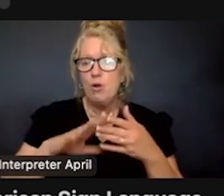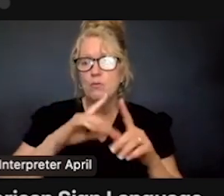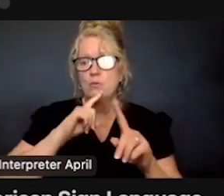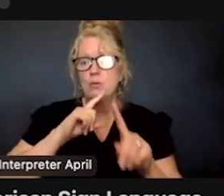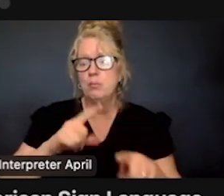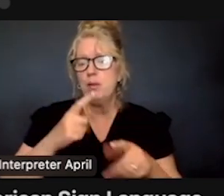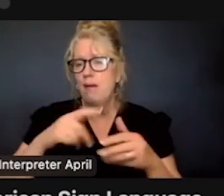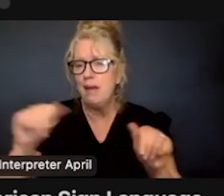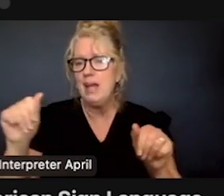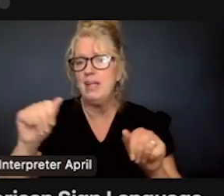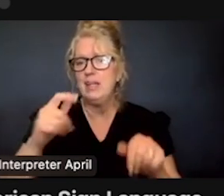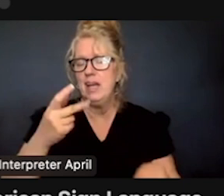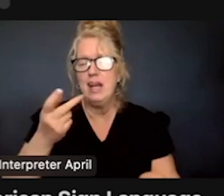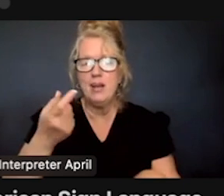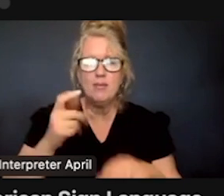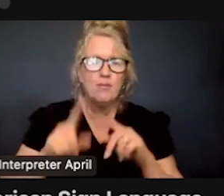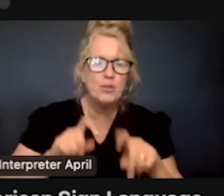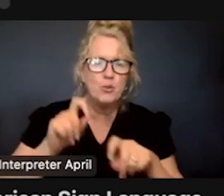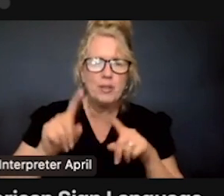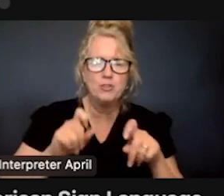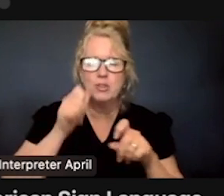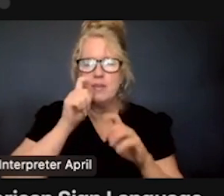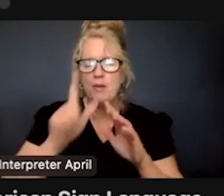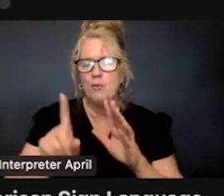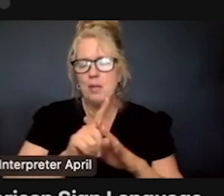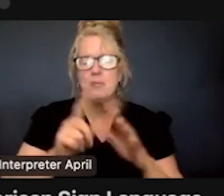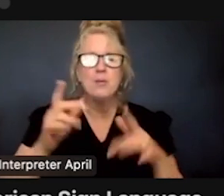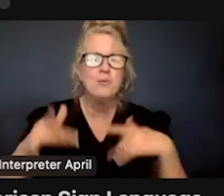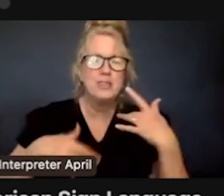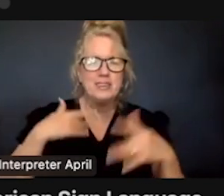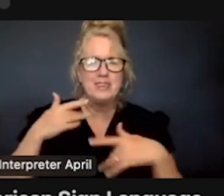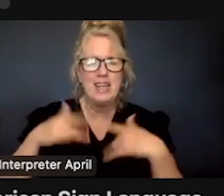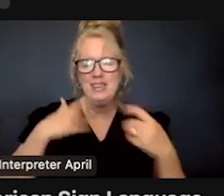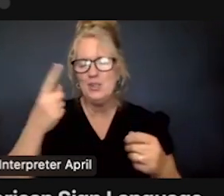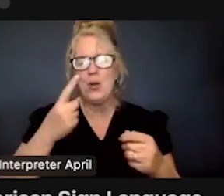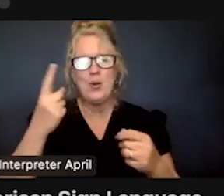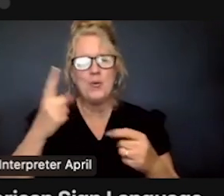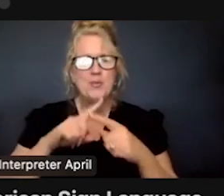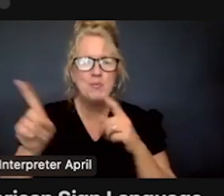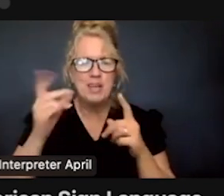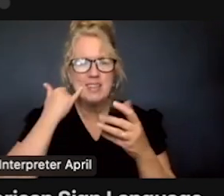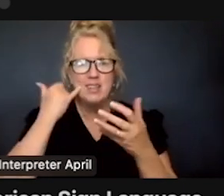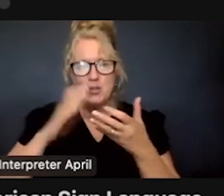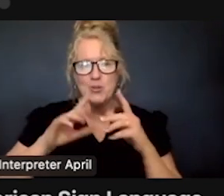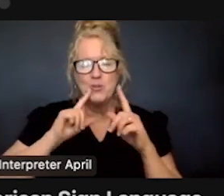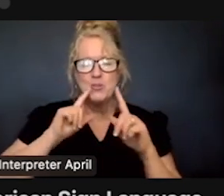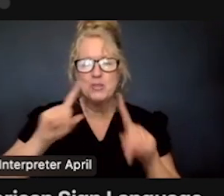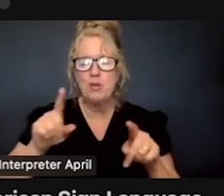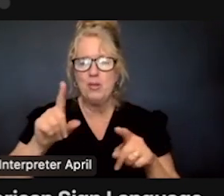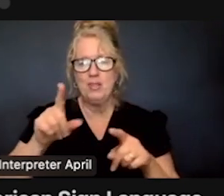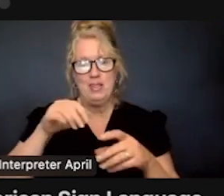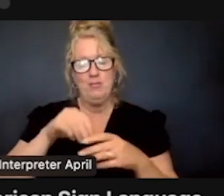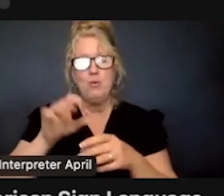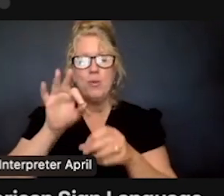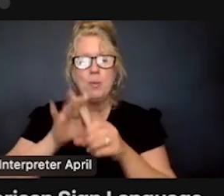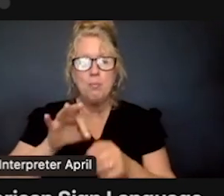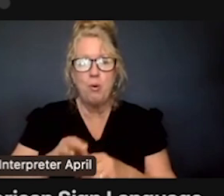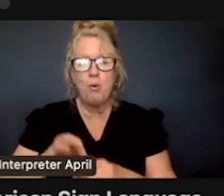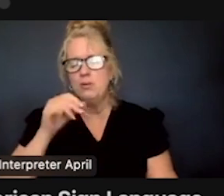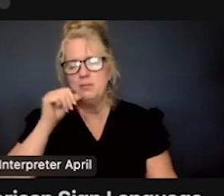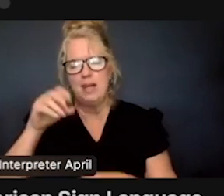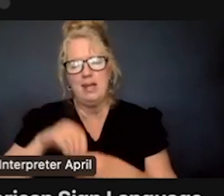of the trivia questions that come up. We're excited about those always, but respond to in the poll rather than in the